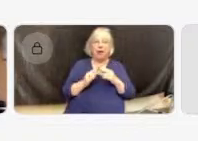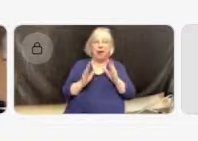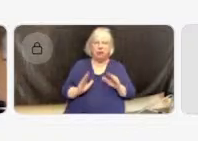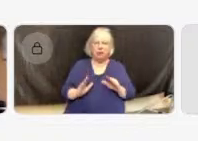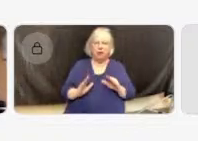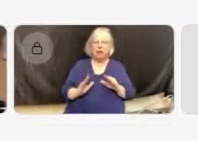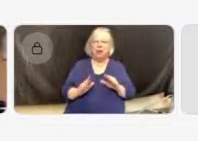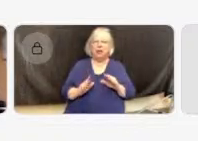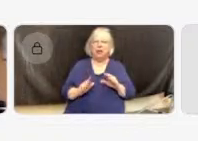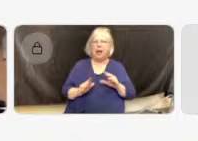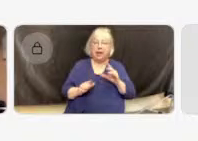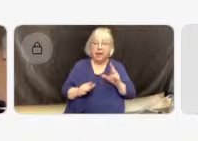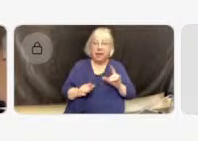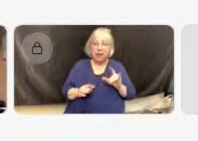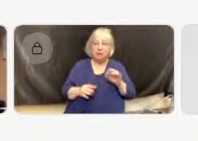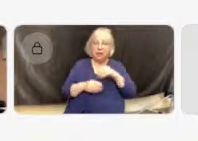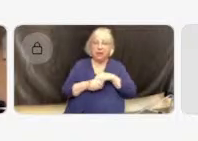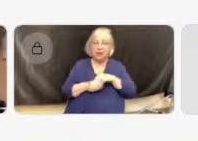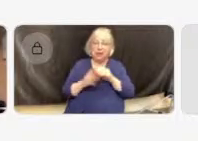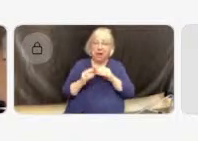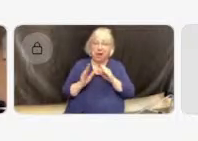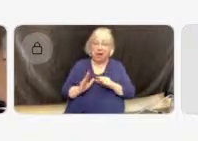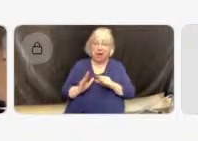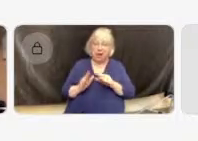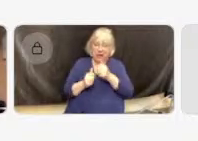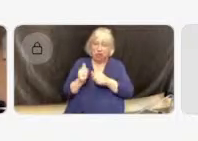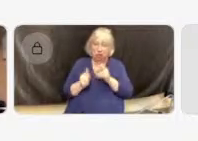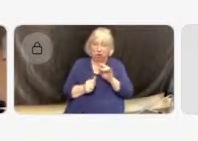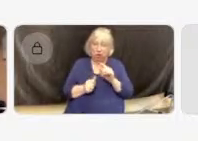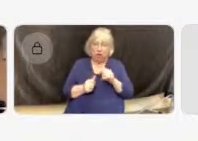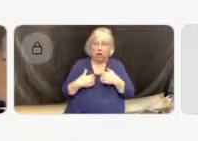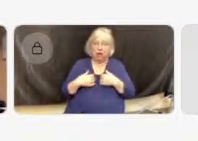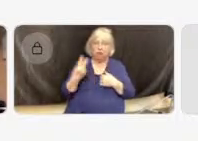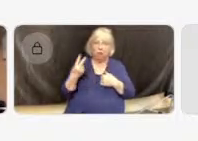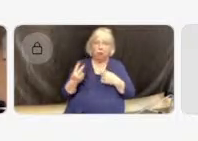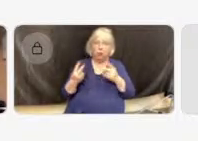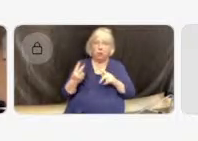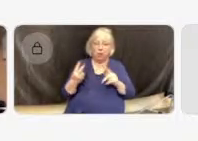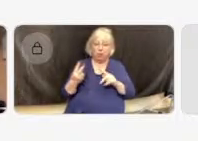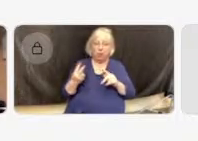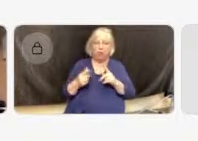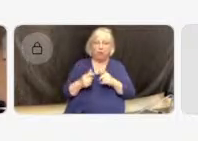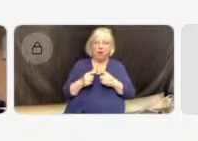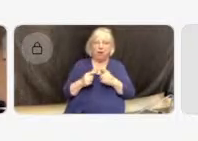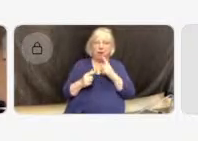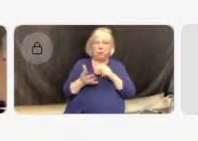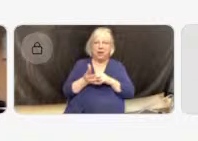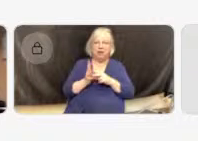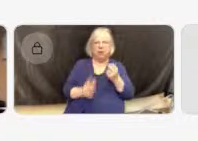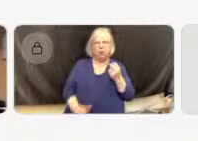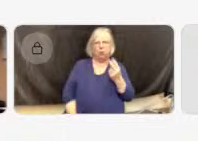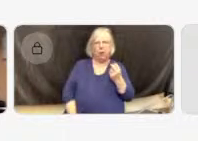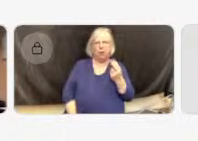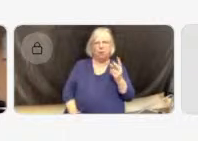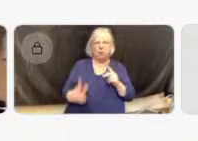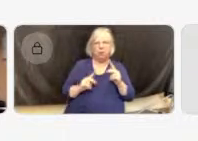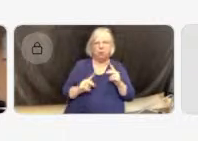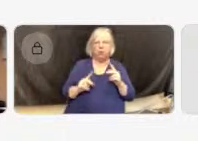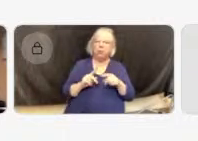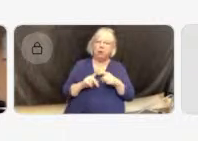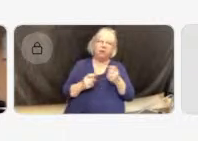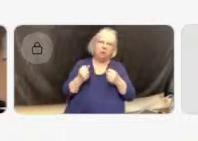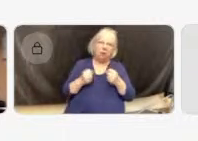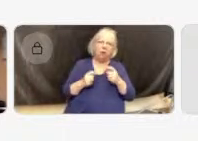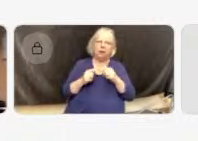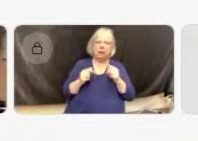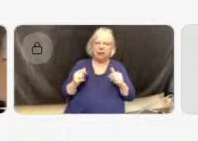in those housing there are 2 people, then of course doing the math, it comes out to be 12 people and all of the cars and the rest that goes